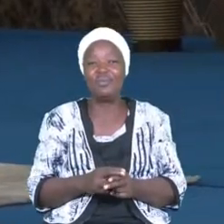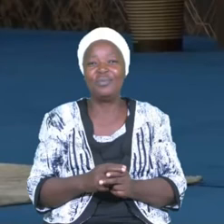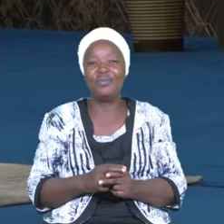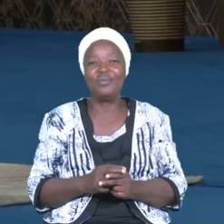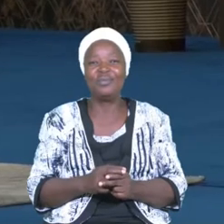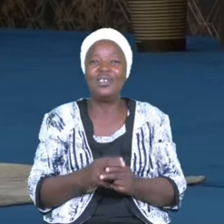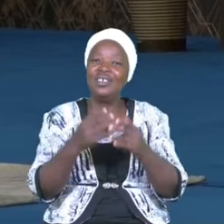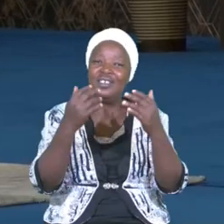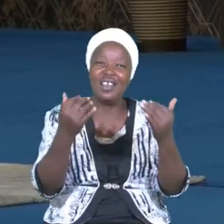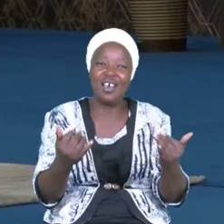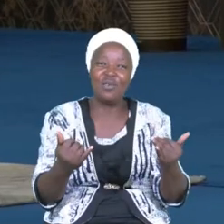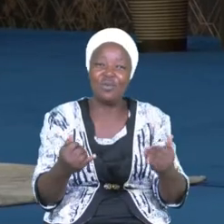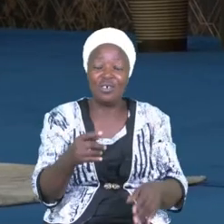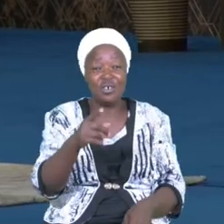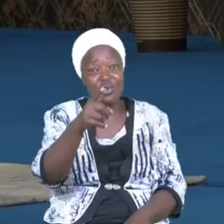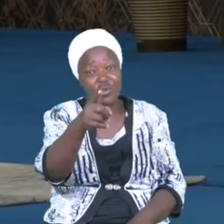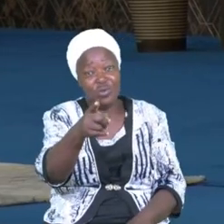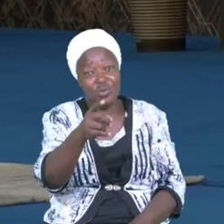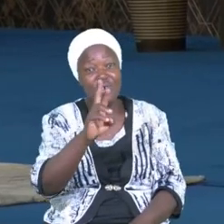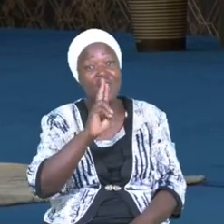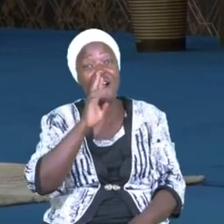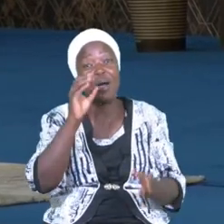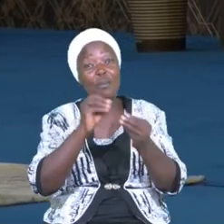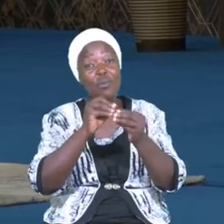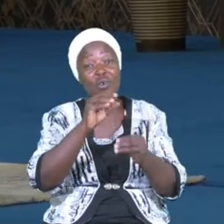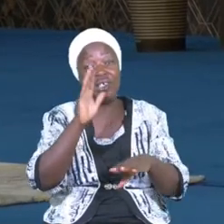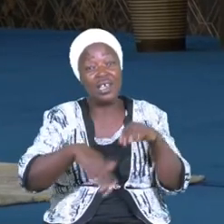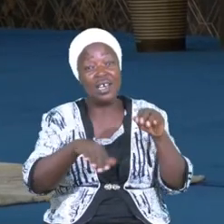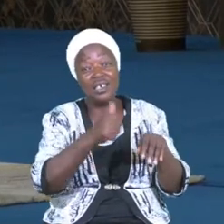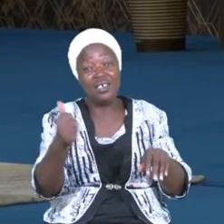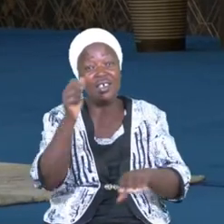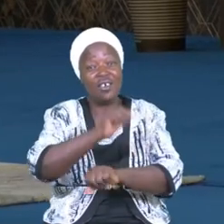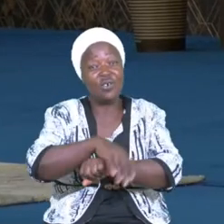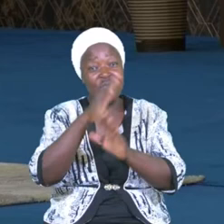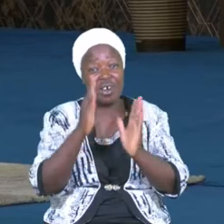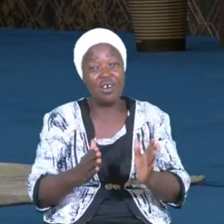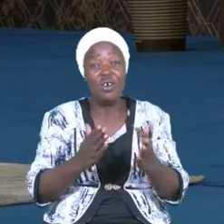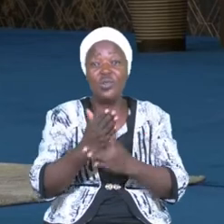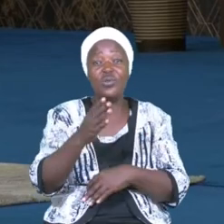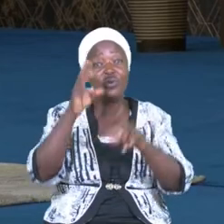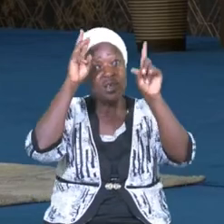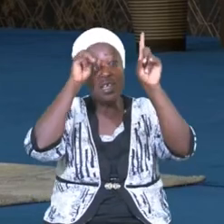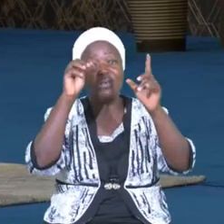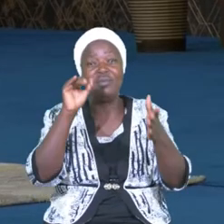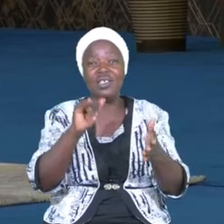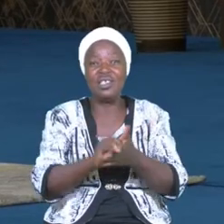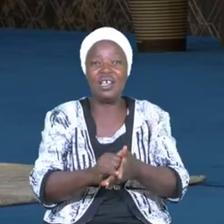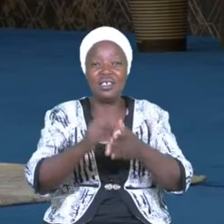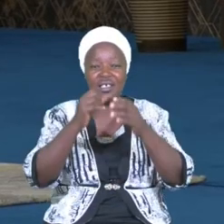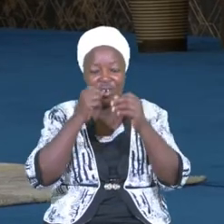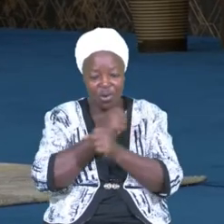Now you are more than a conqueror through him that loved